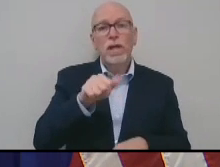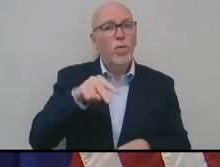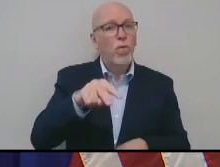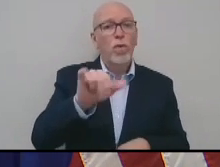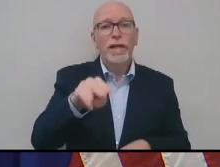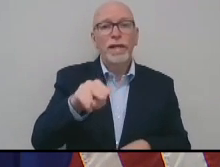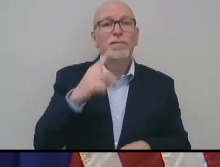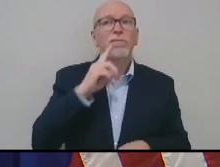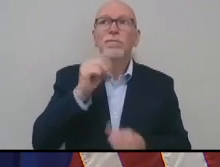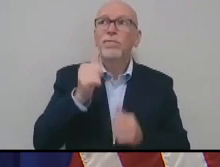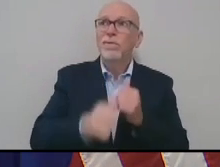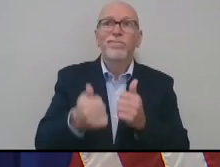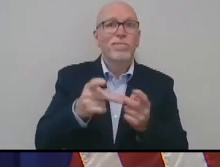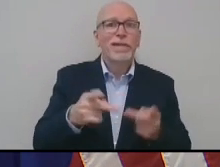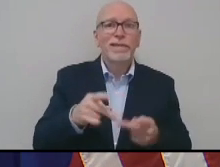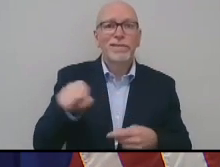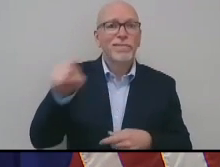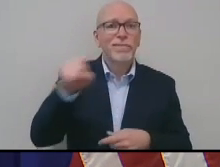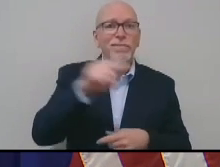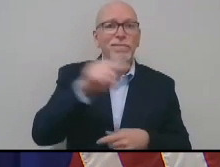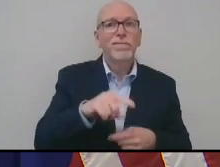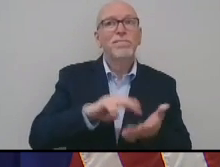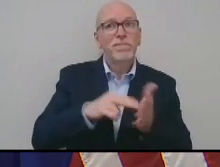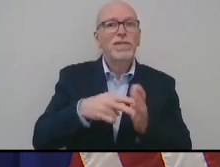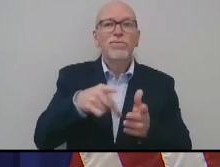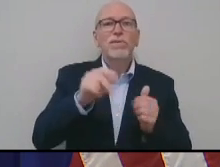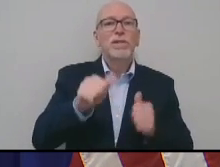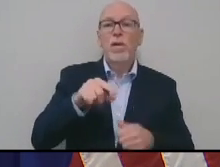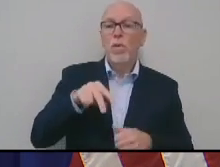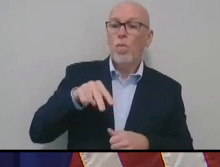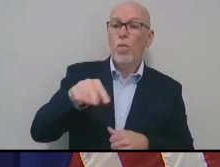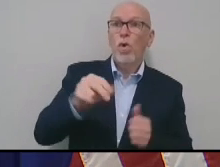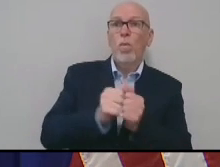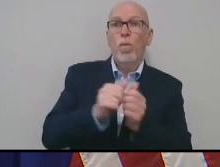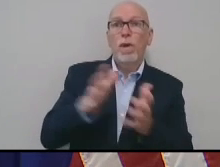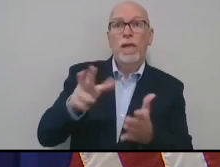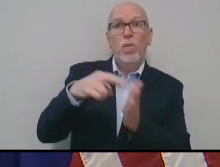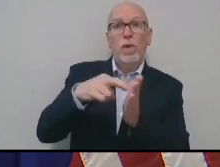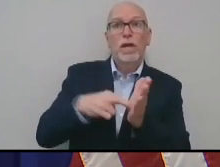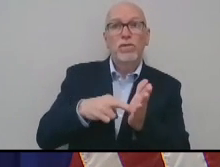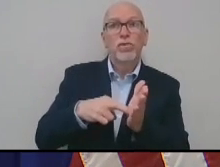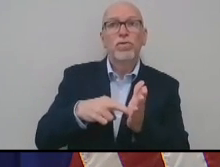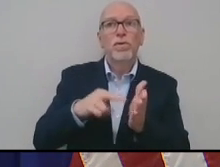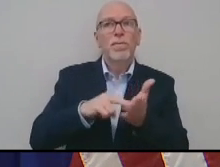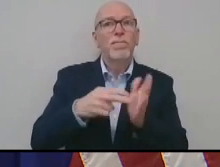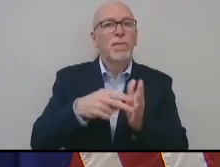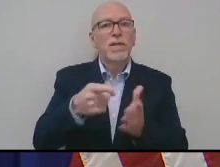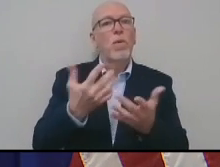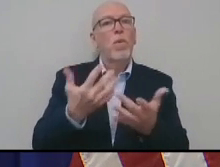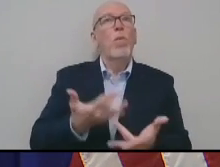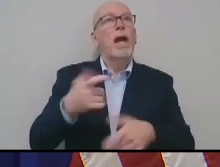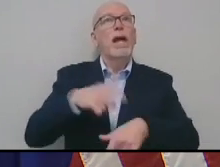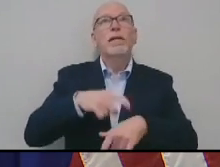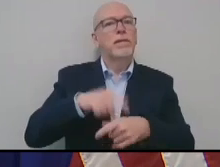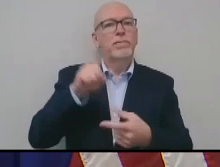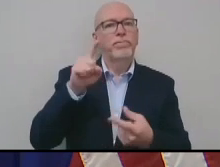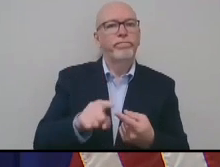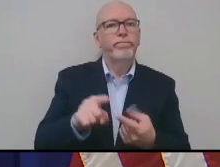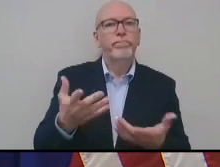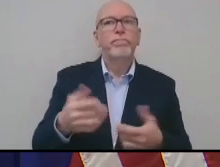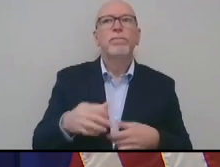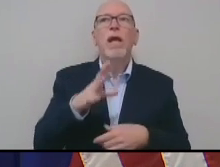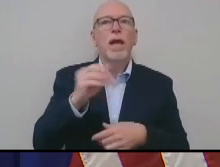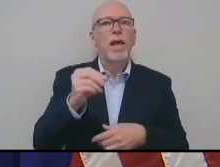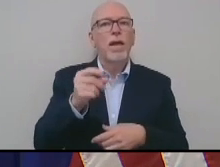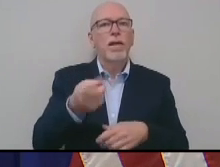every site. Adding the ability to simply walk up without registering has helped reduce wait times for vaccination appointments and has